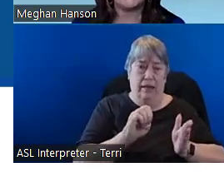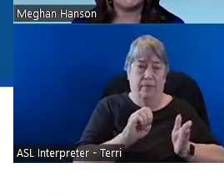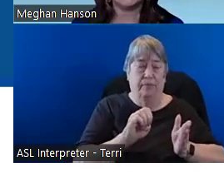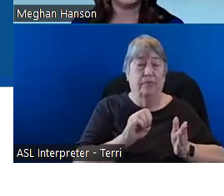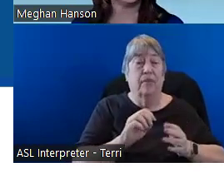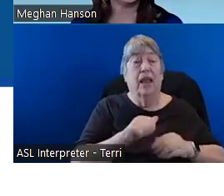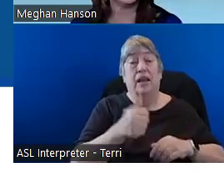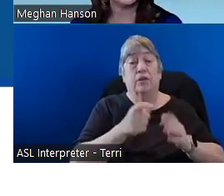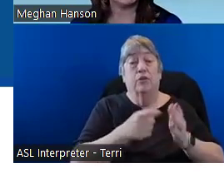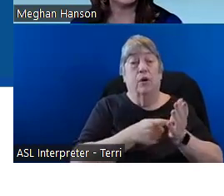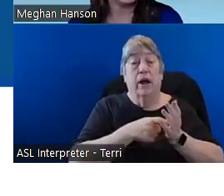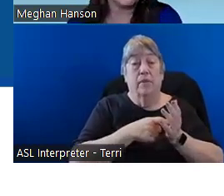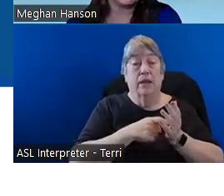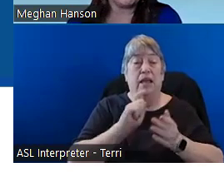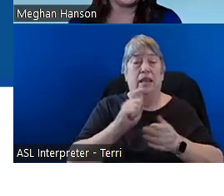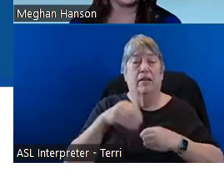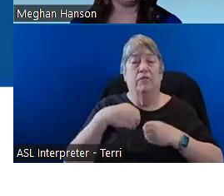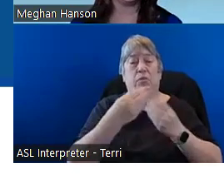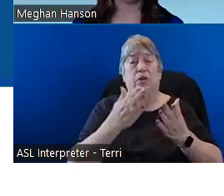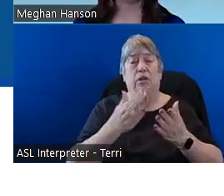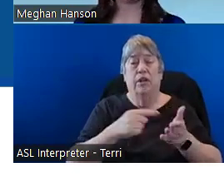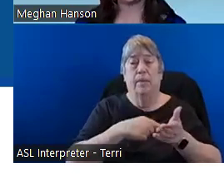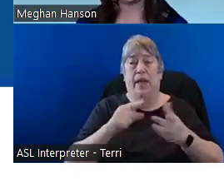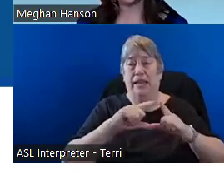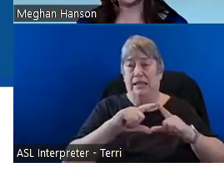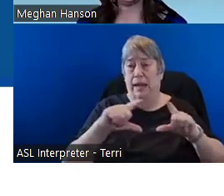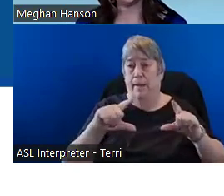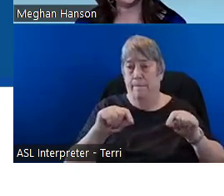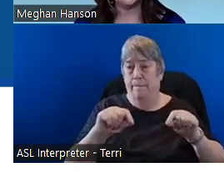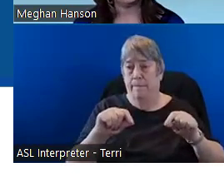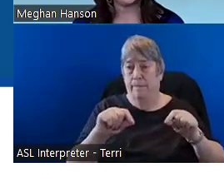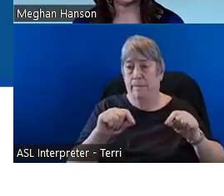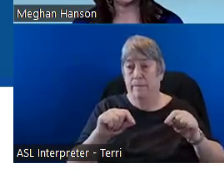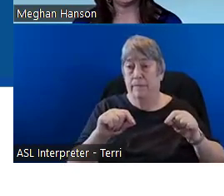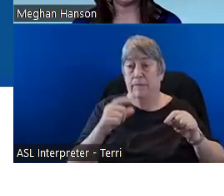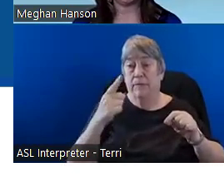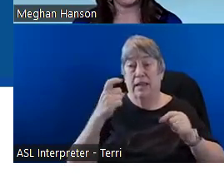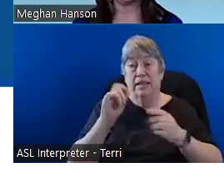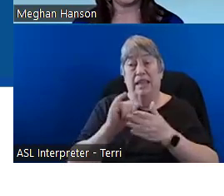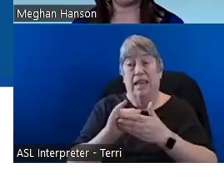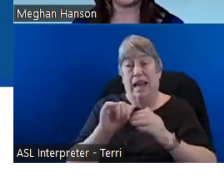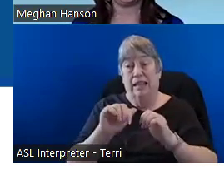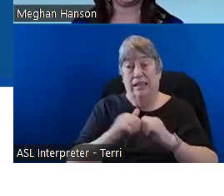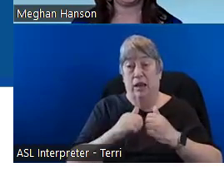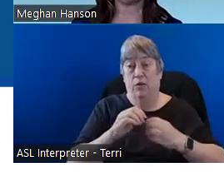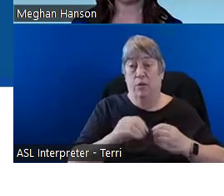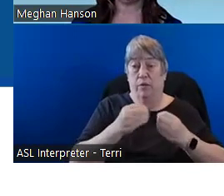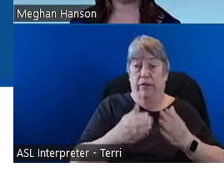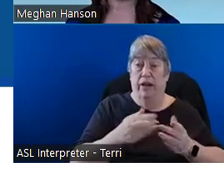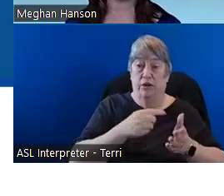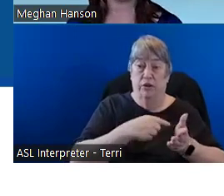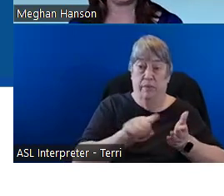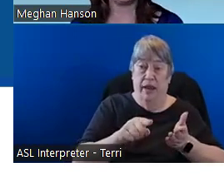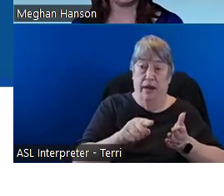submit copies of their earnings statements, so they're just pay stubs, because as I said earlier, that's how the providers are paid. They're paid